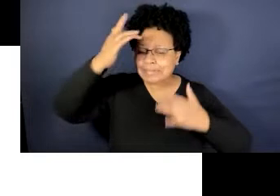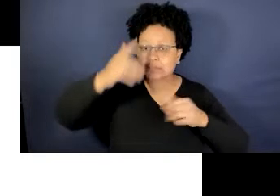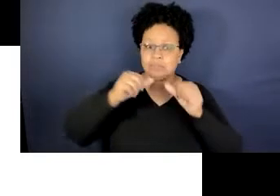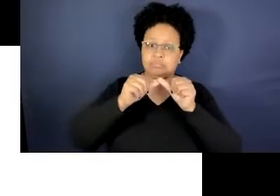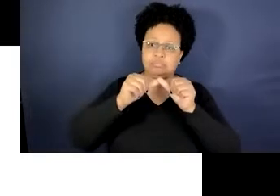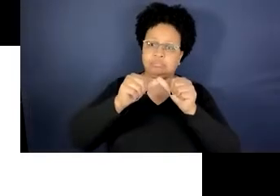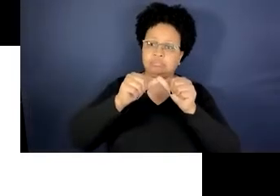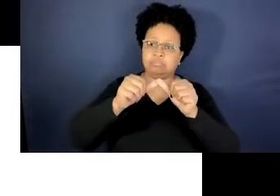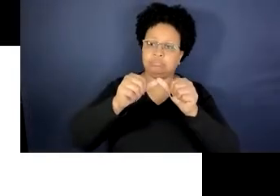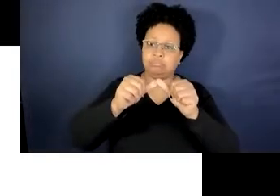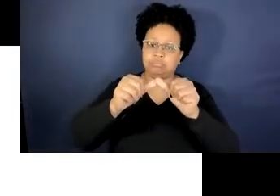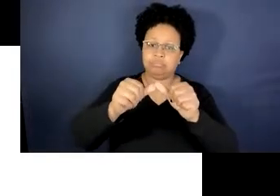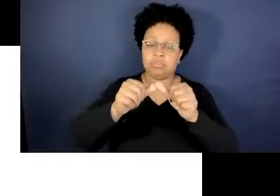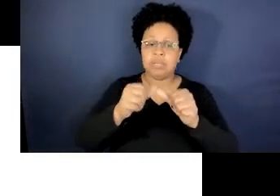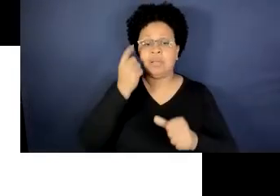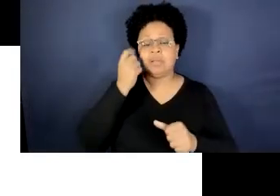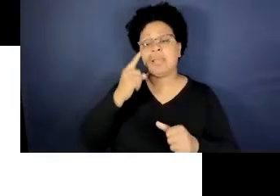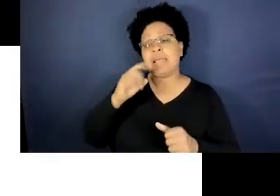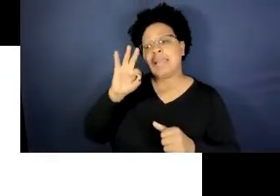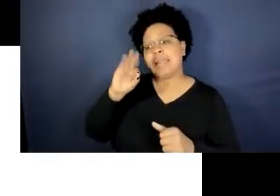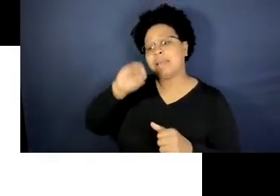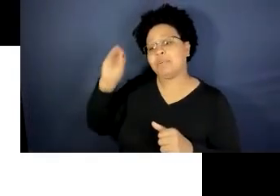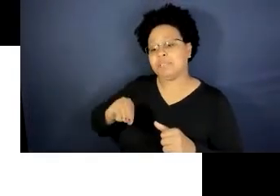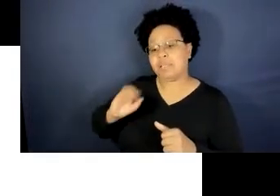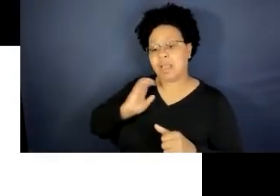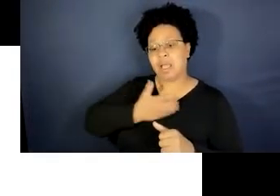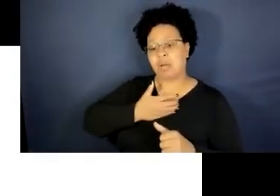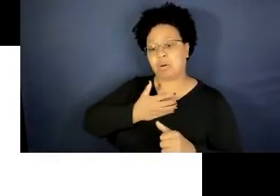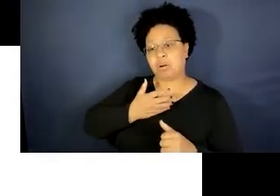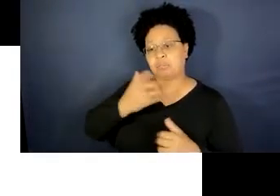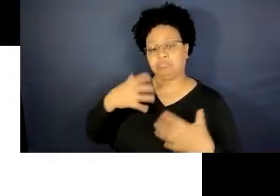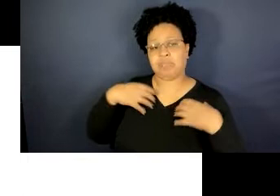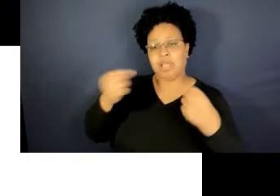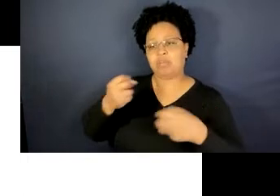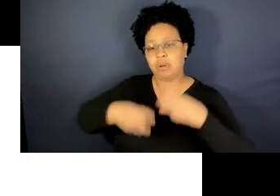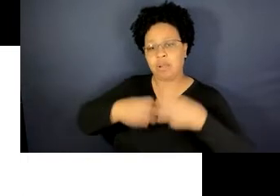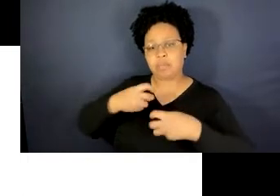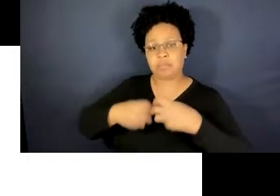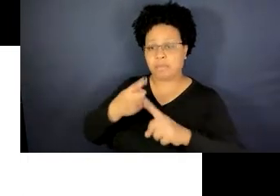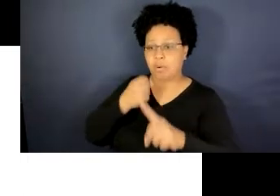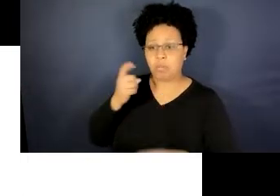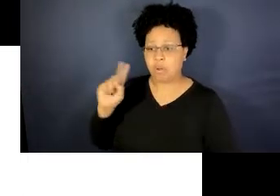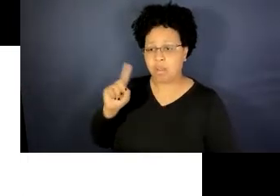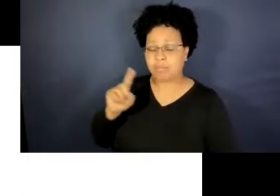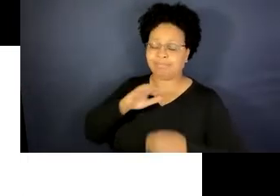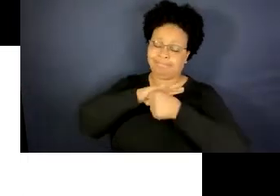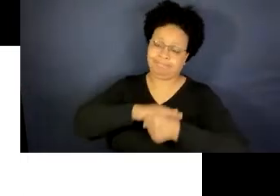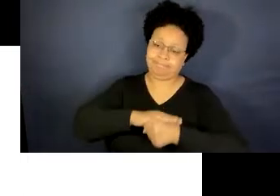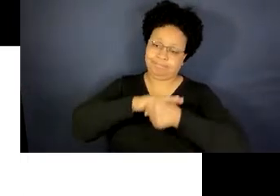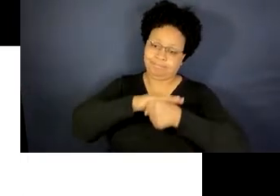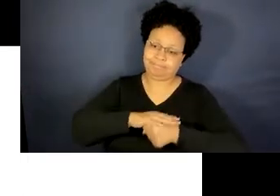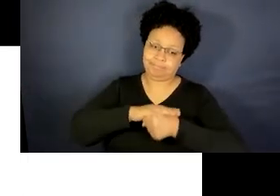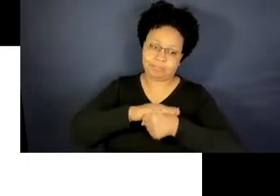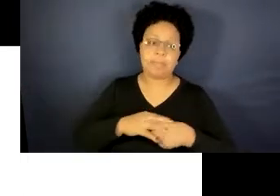to 90% of our health issues are brought on by stress. And the workplace and the financial stressors, all